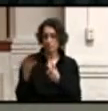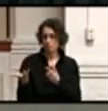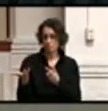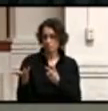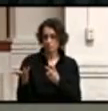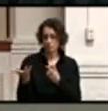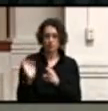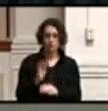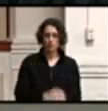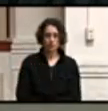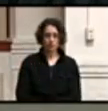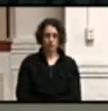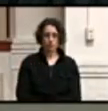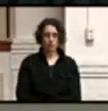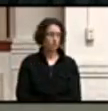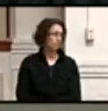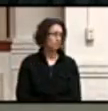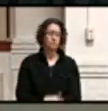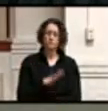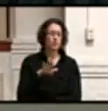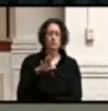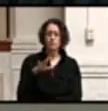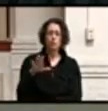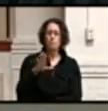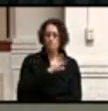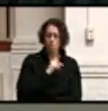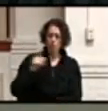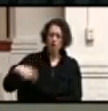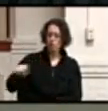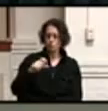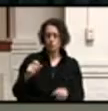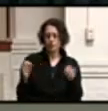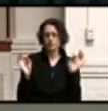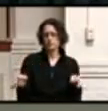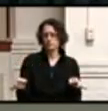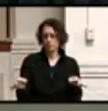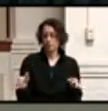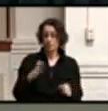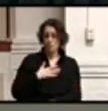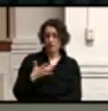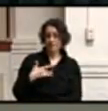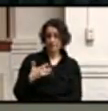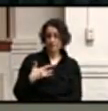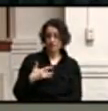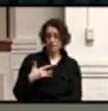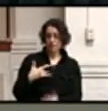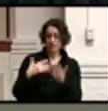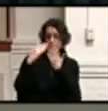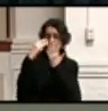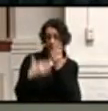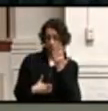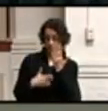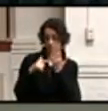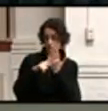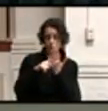So what's certainly the board's pleasure? At the board's pleasure, my thought would be that the folks that are on this list have